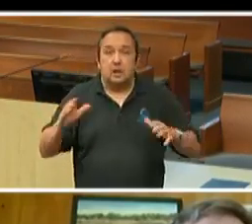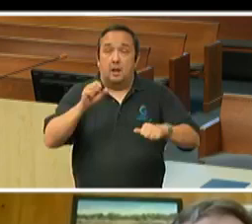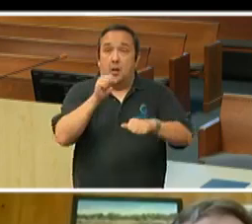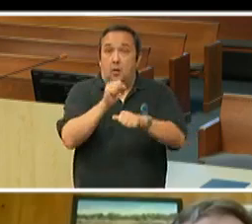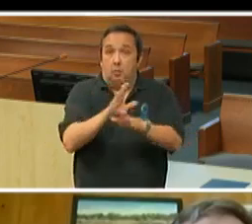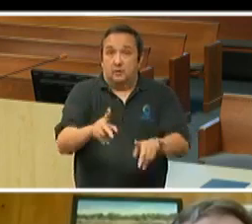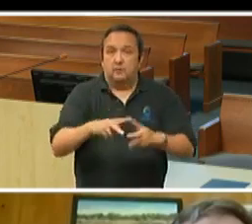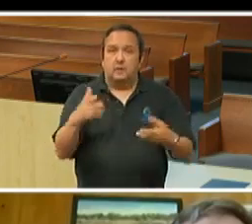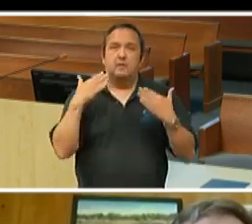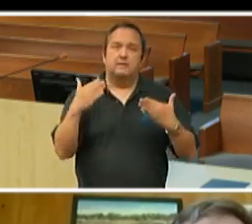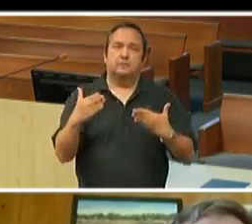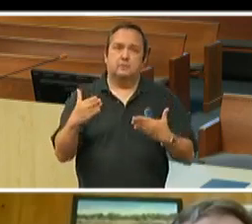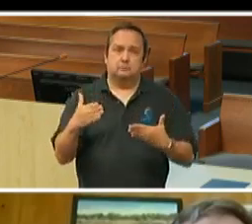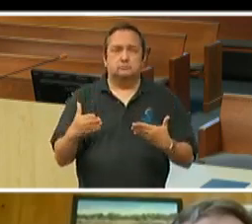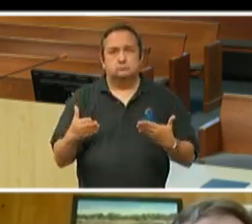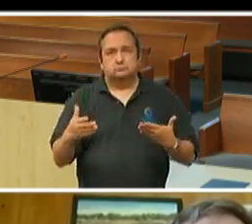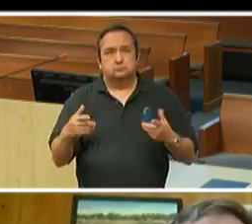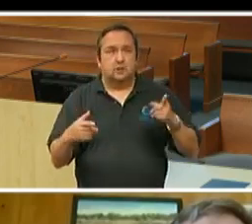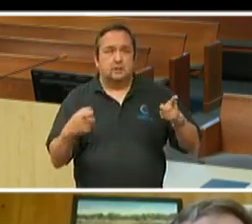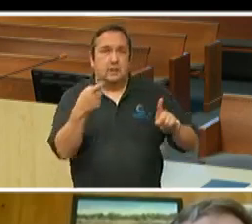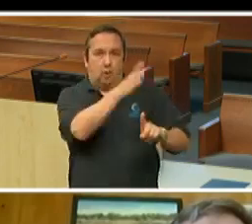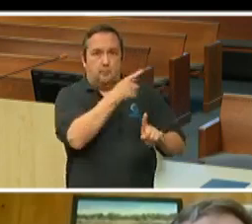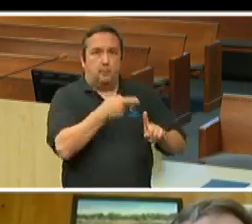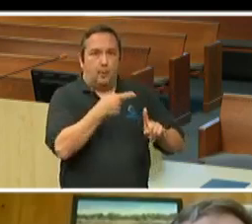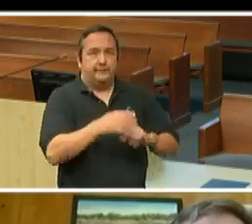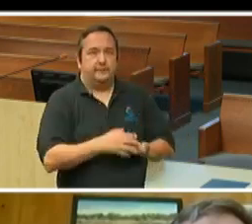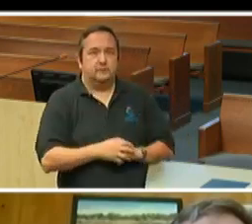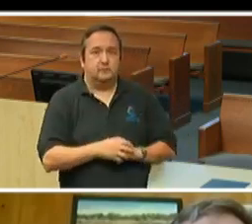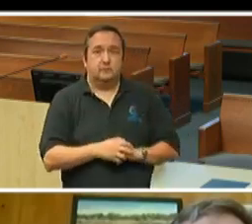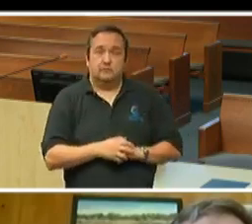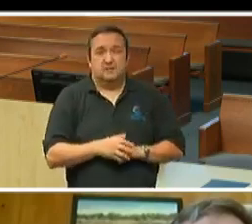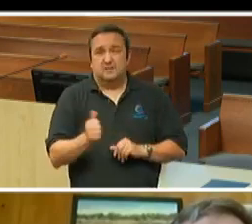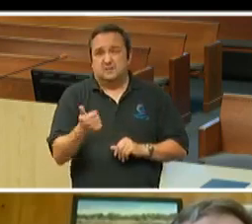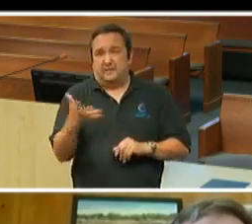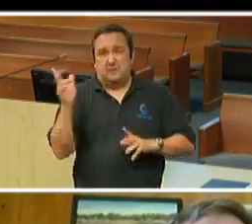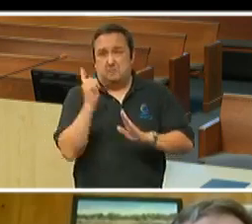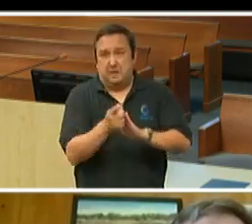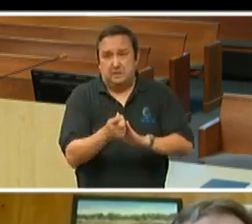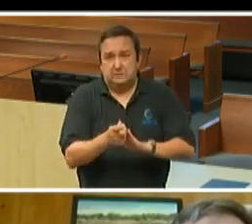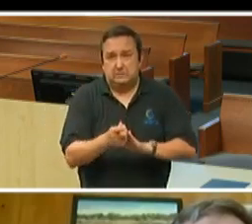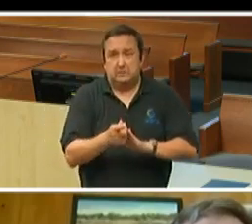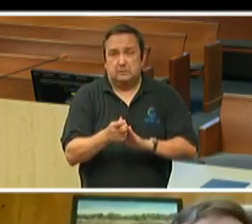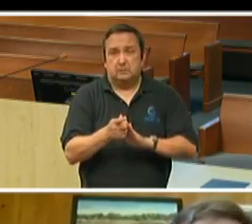very thankful, to Mary Helen's point. So, and it didn't take more than a couple of minutes. I think